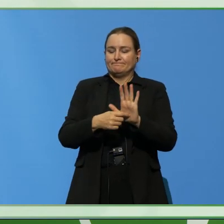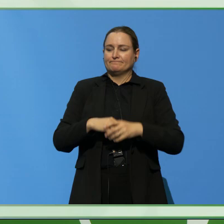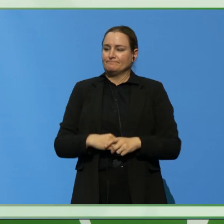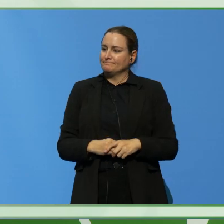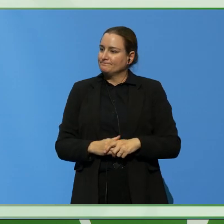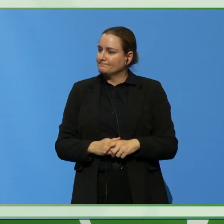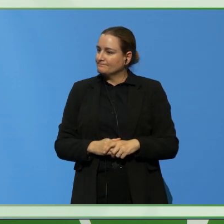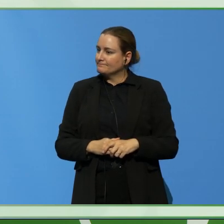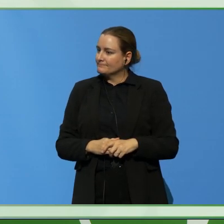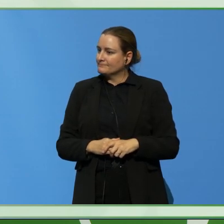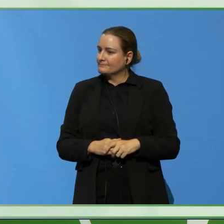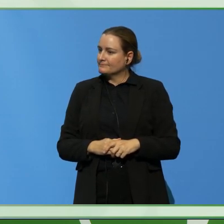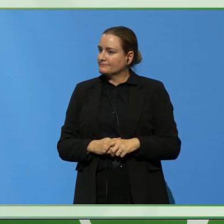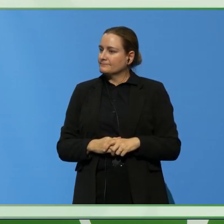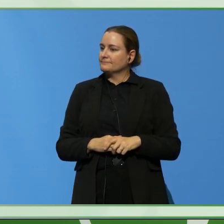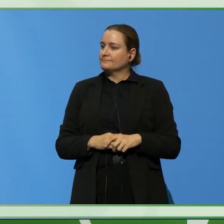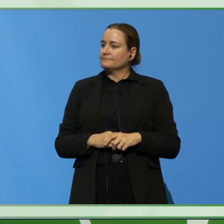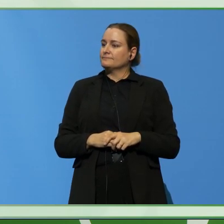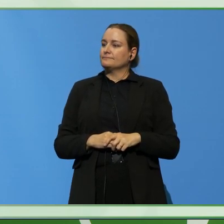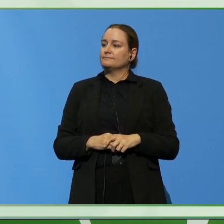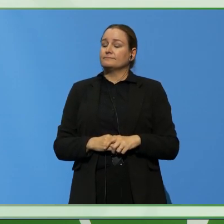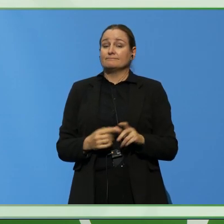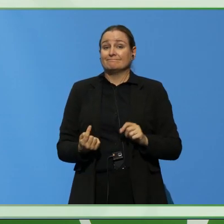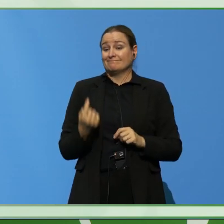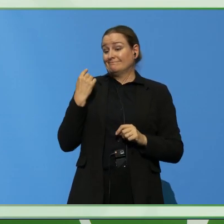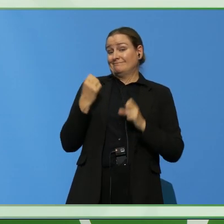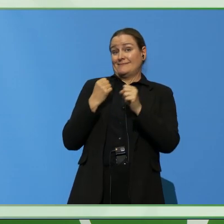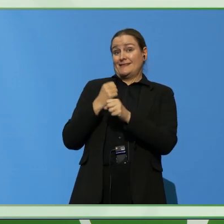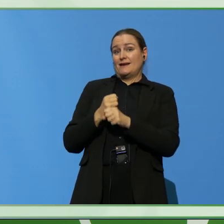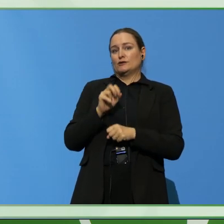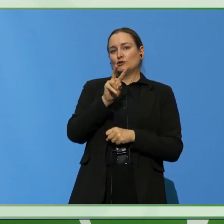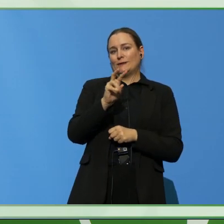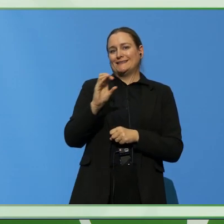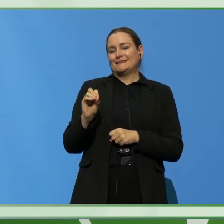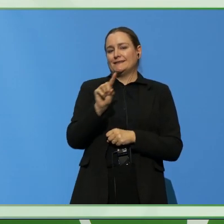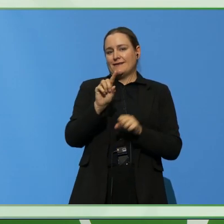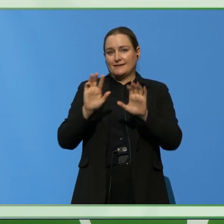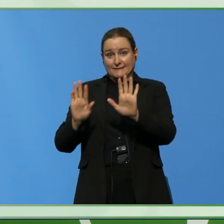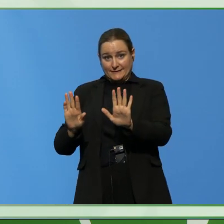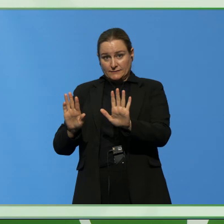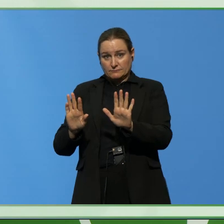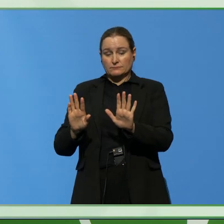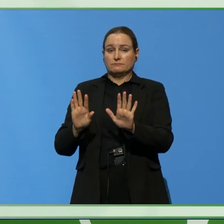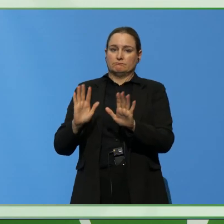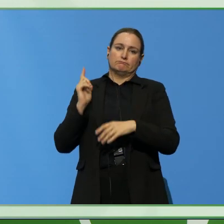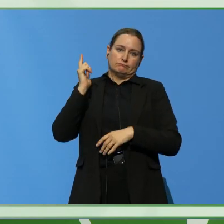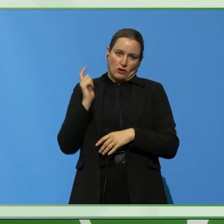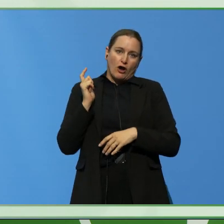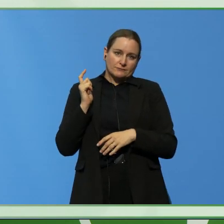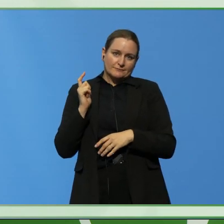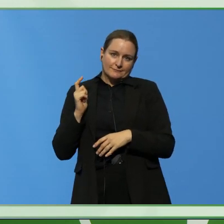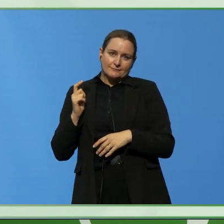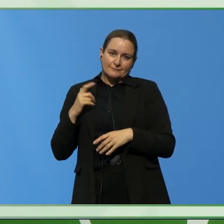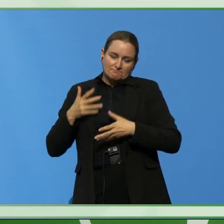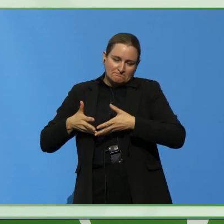So our journey actually started in 2019. And I don't know how many of my